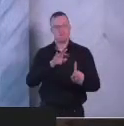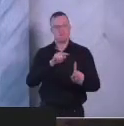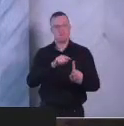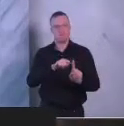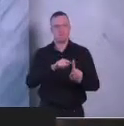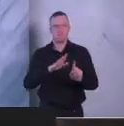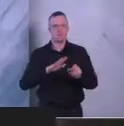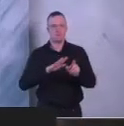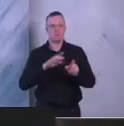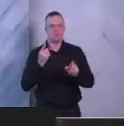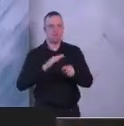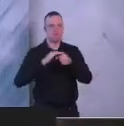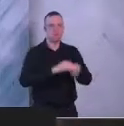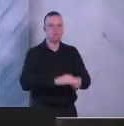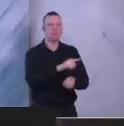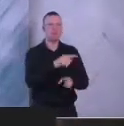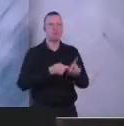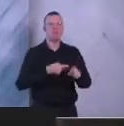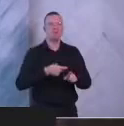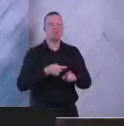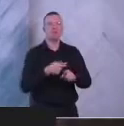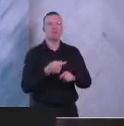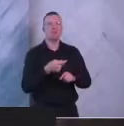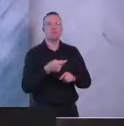discriminated against, who's a minority, the